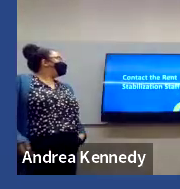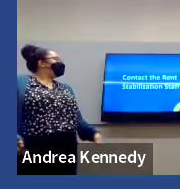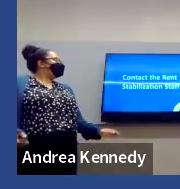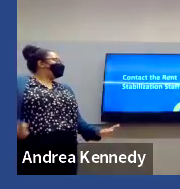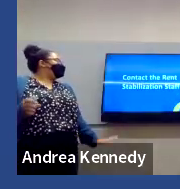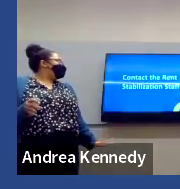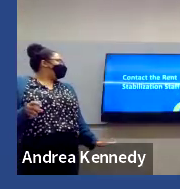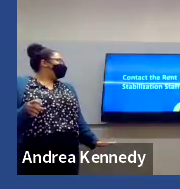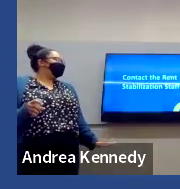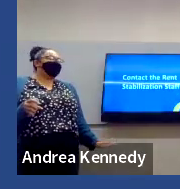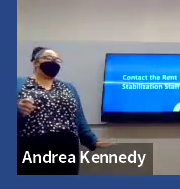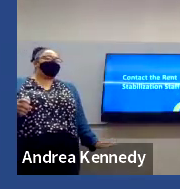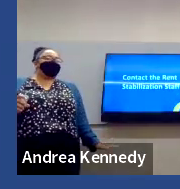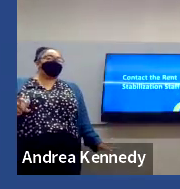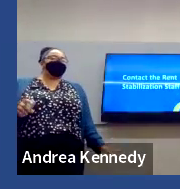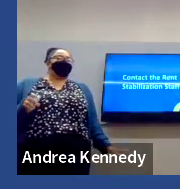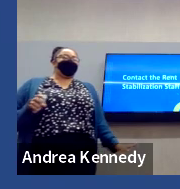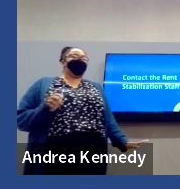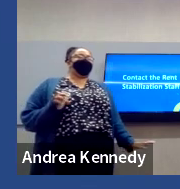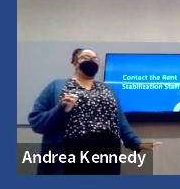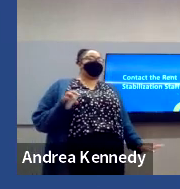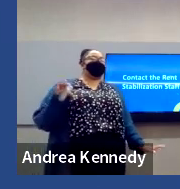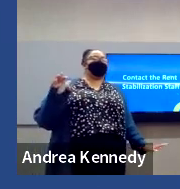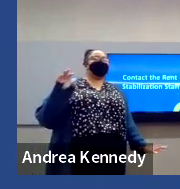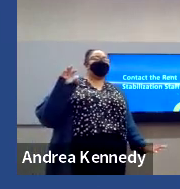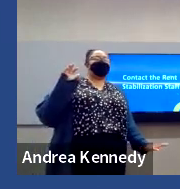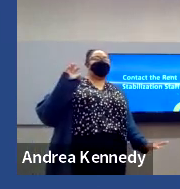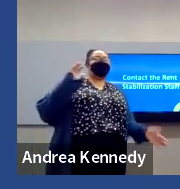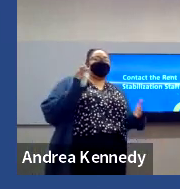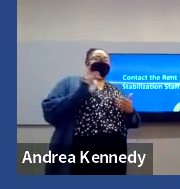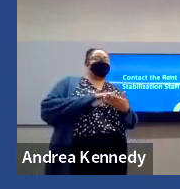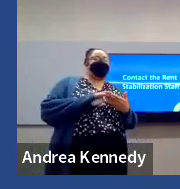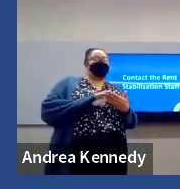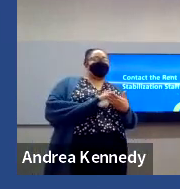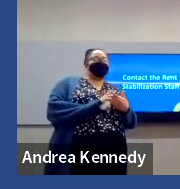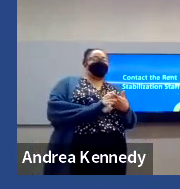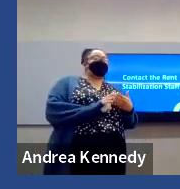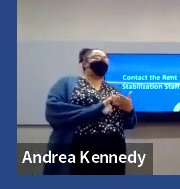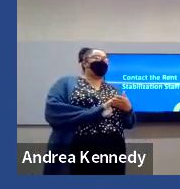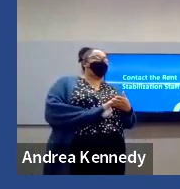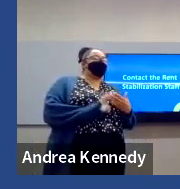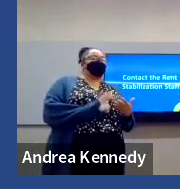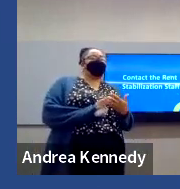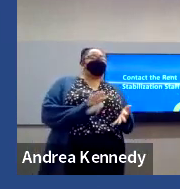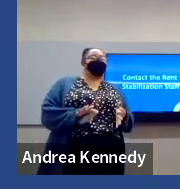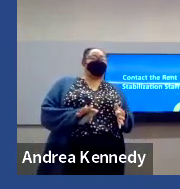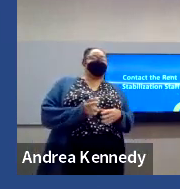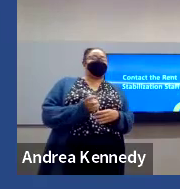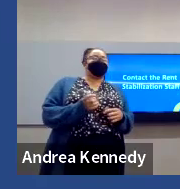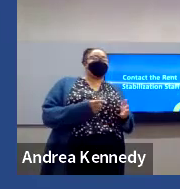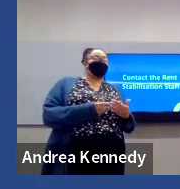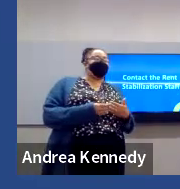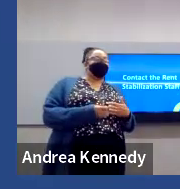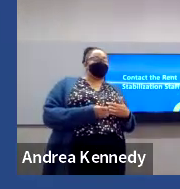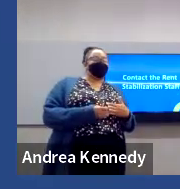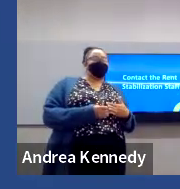Okay, so I know that's a lot. We have it all printed out in the PowerPoints. If you're online, we're